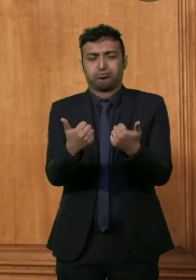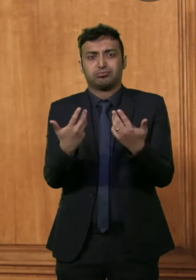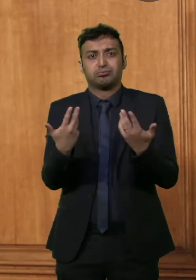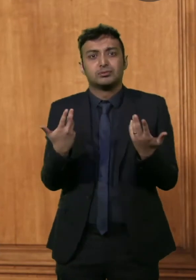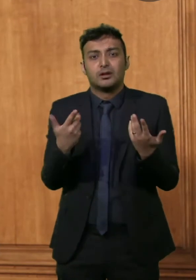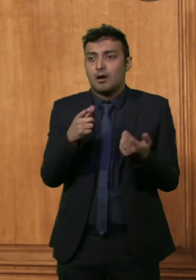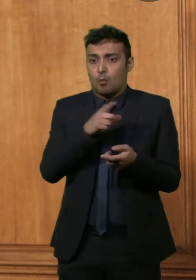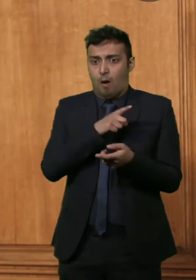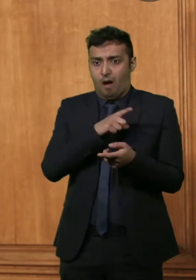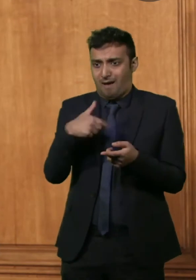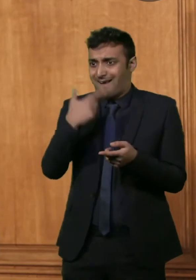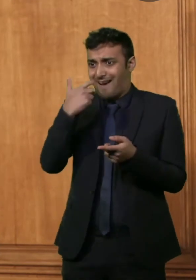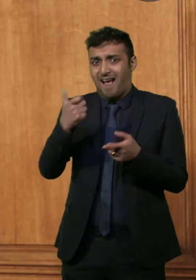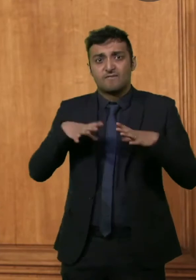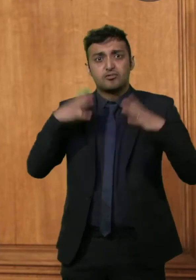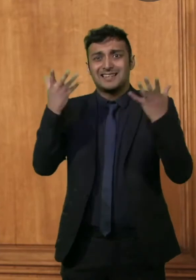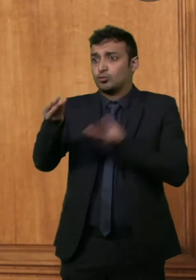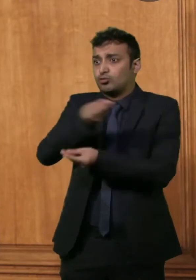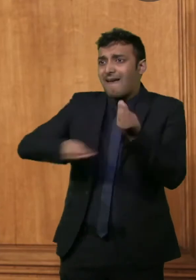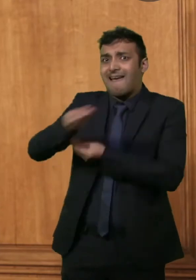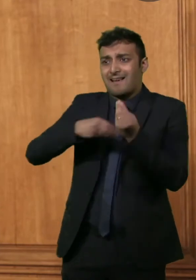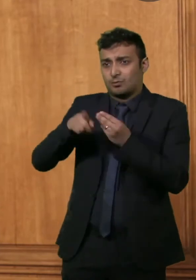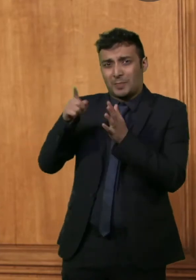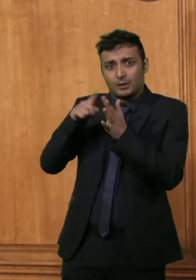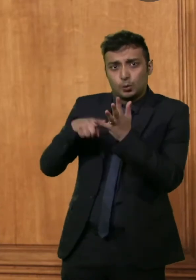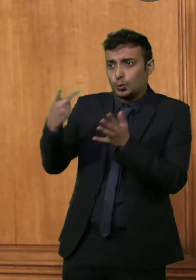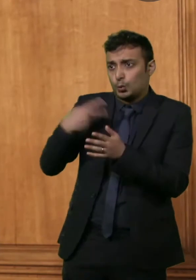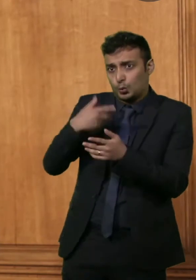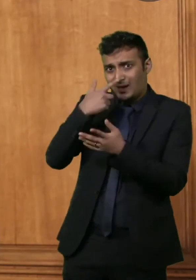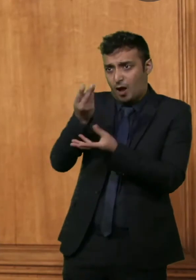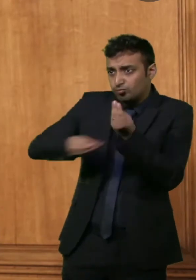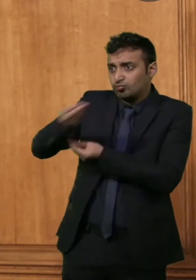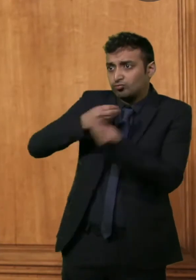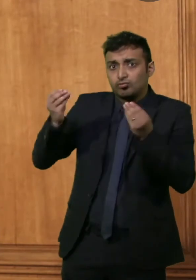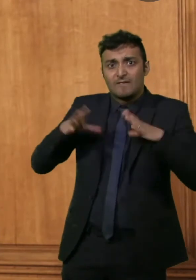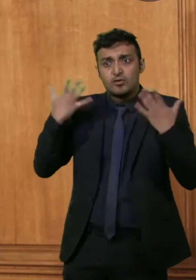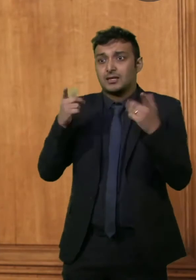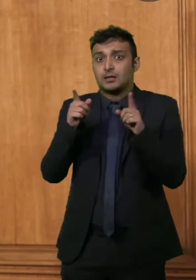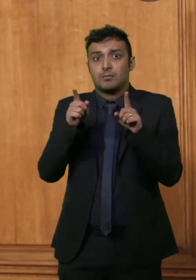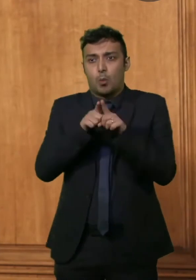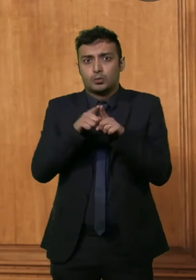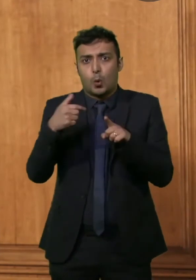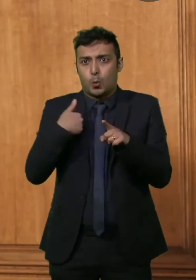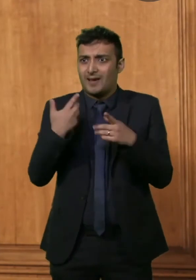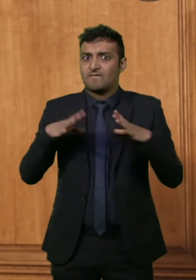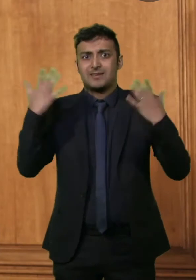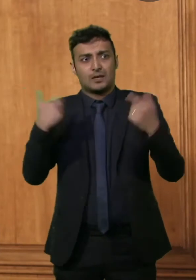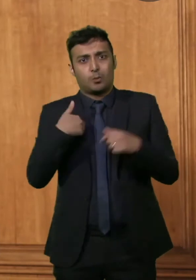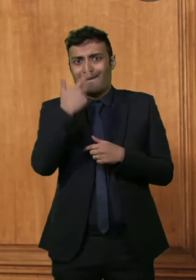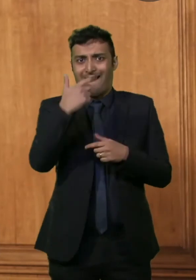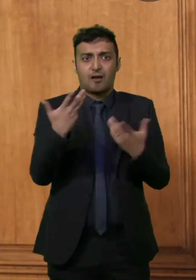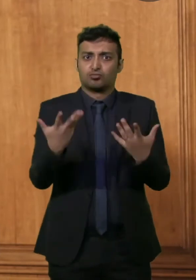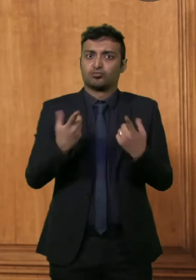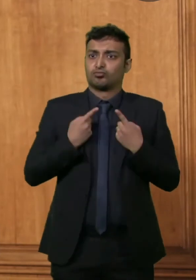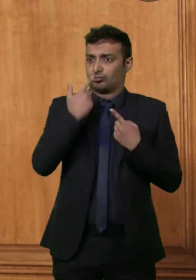EU, but also to do what we wanted to do, which is do things differently where we think that might be a good idea. And in